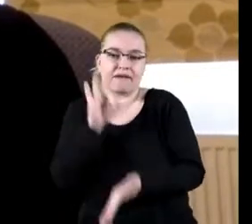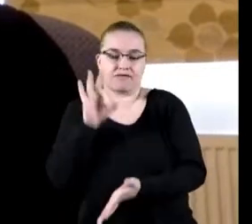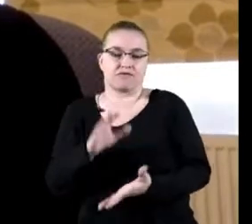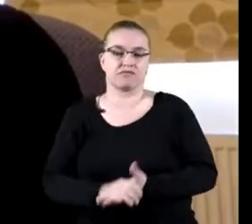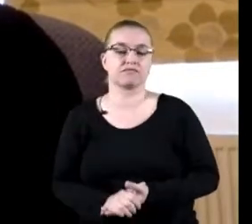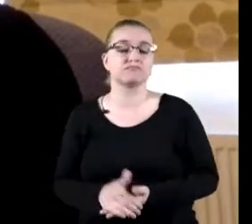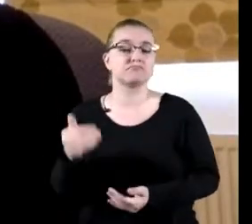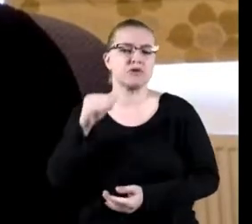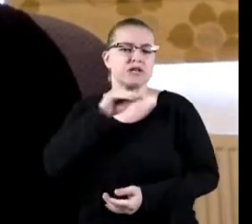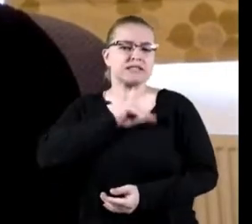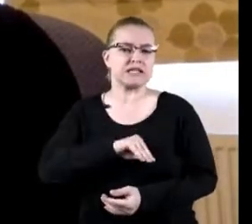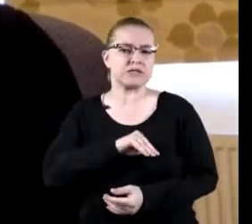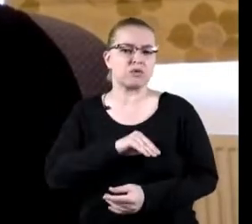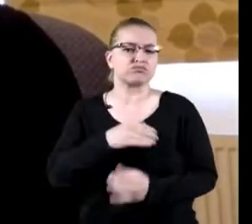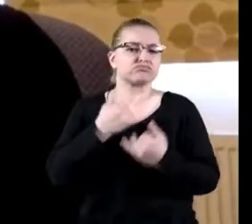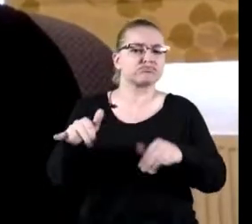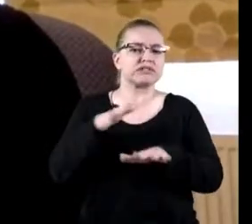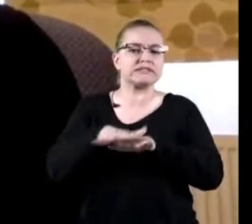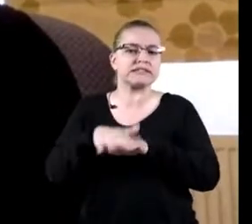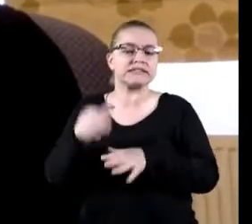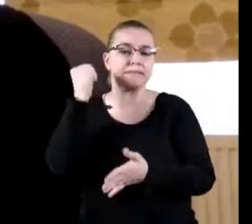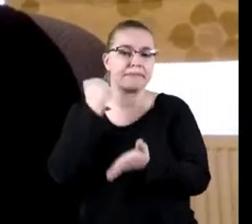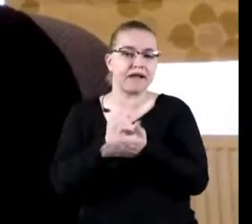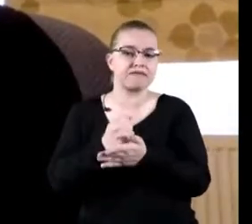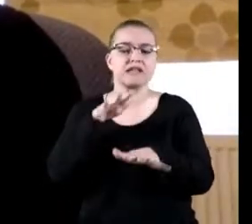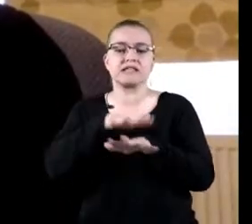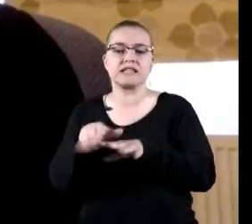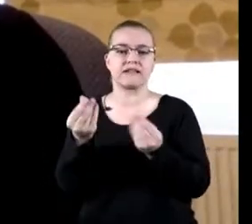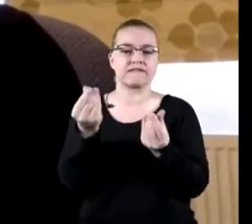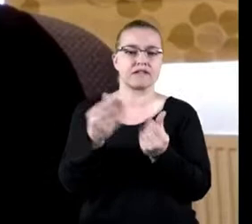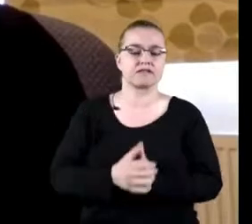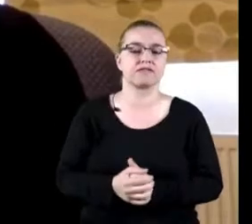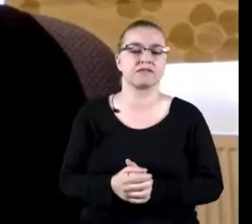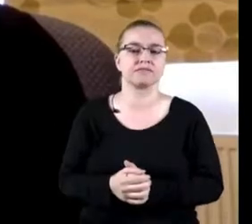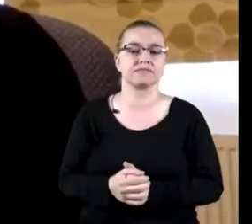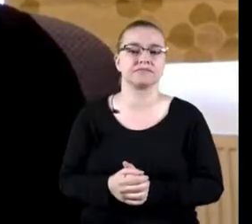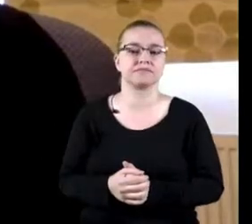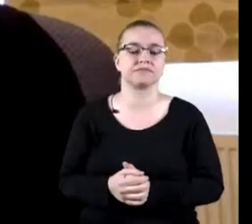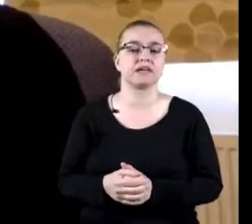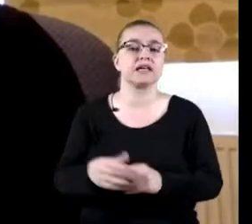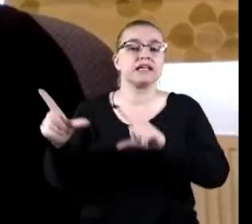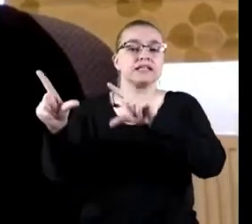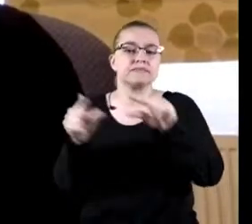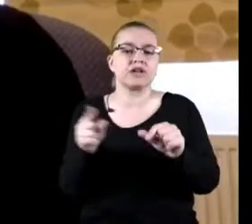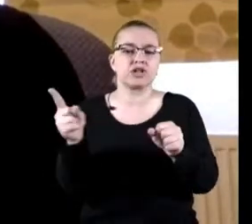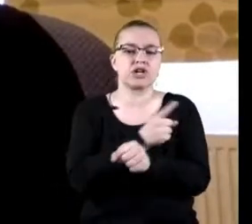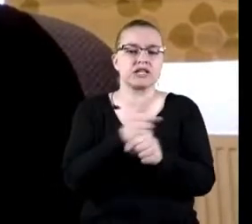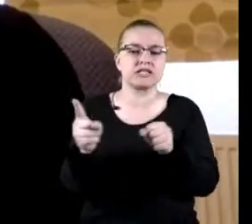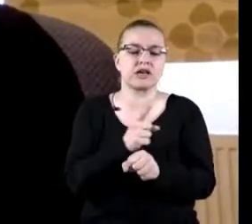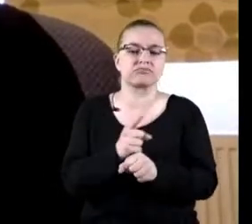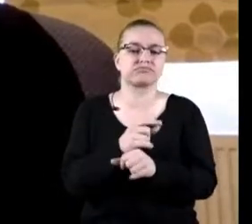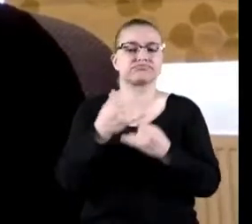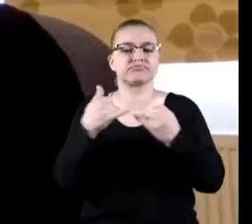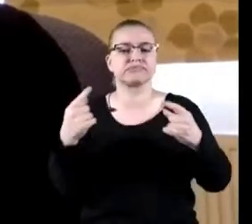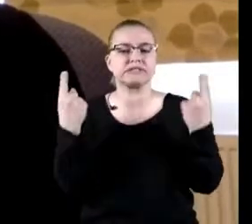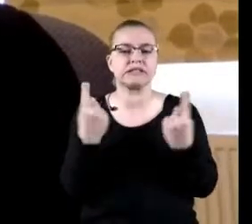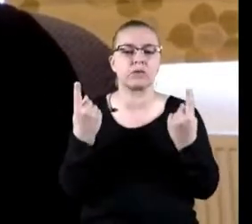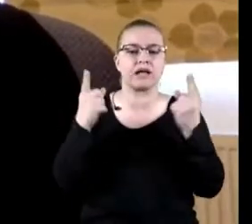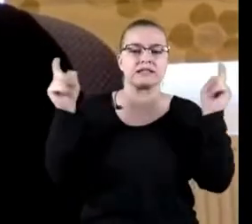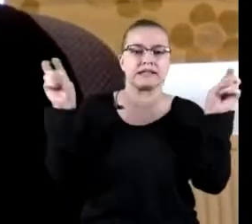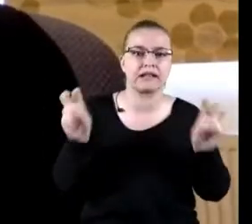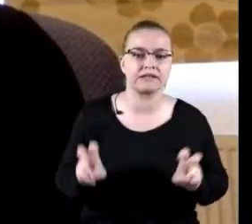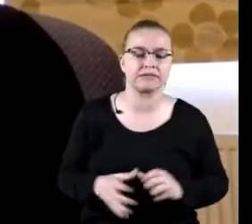financial systems to incentivize risk reduction. Optimally, these measures should be combined to